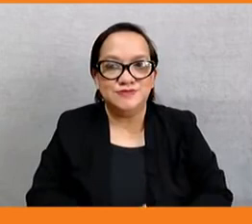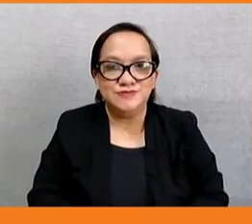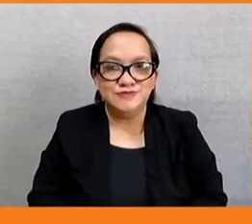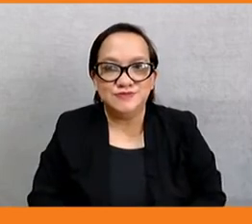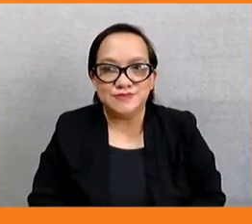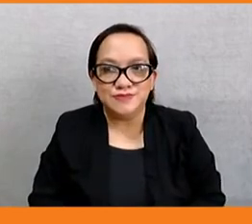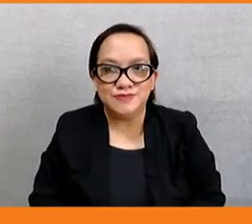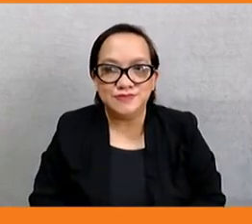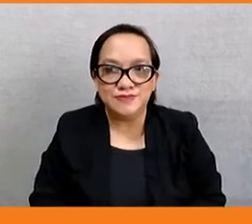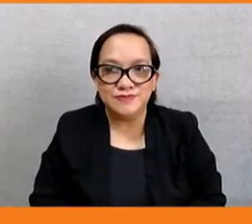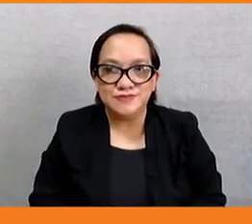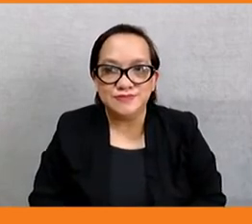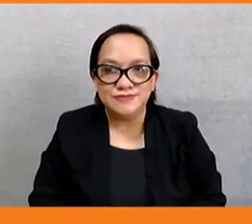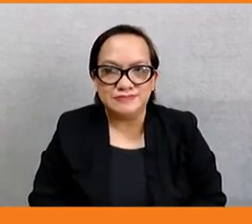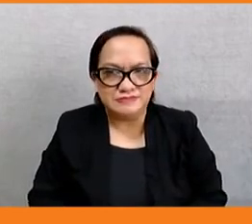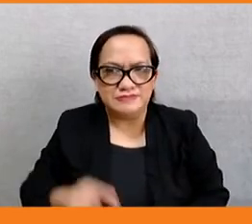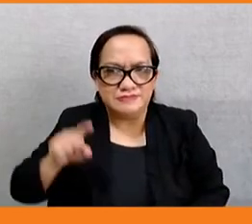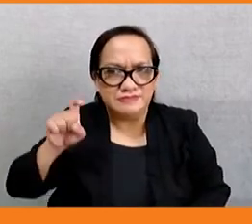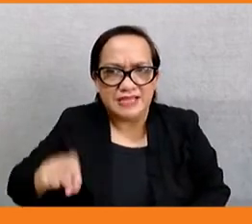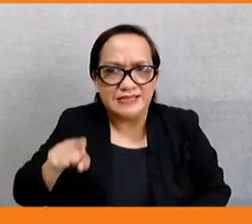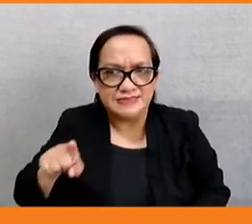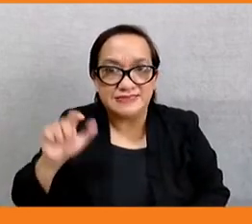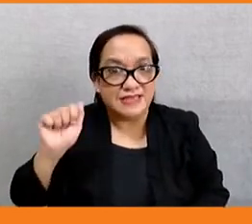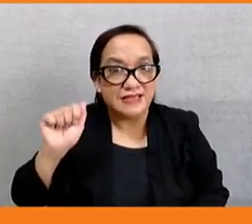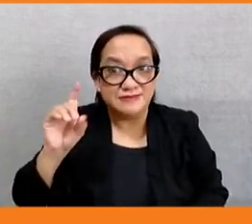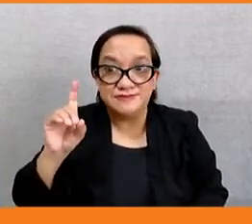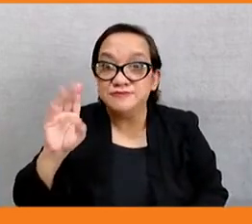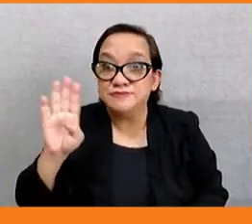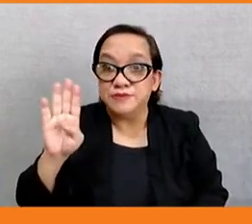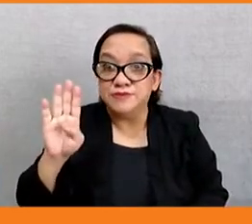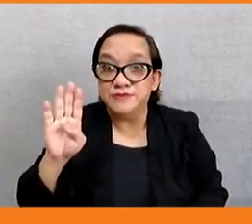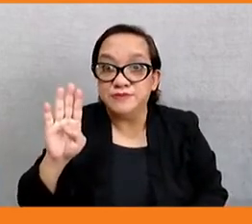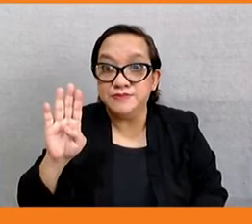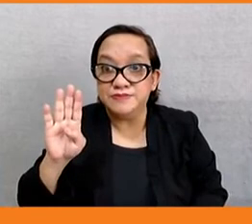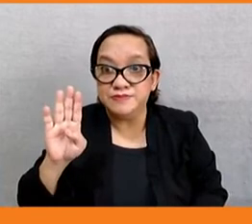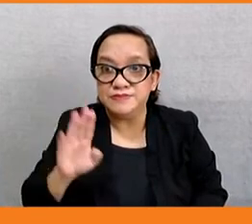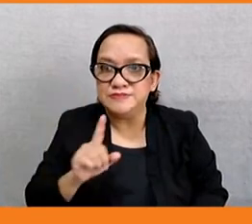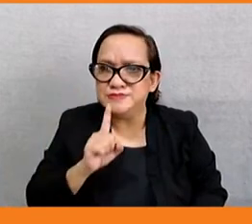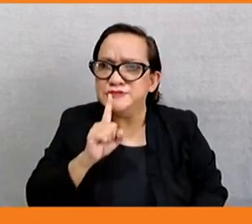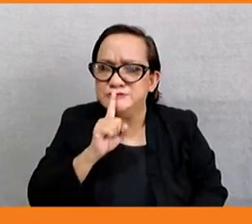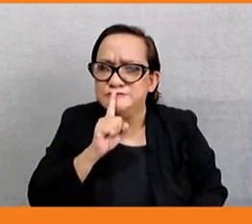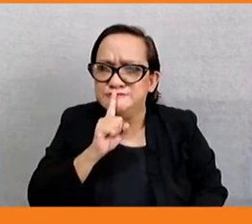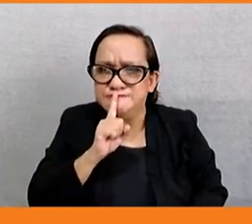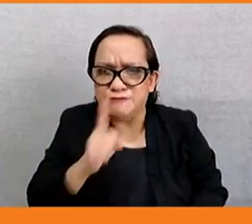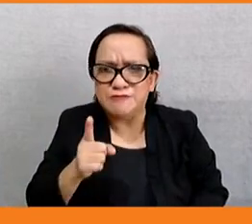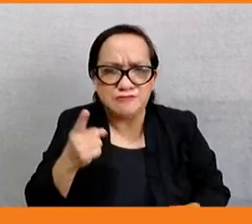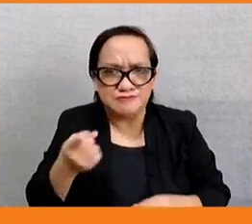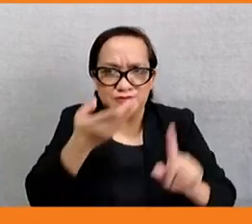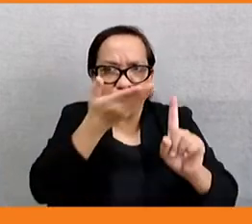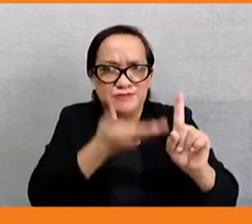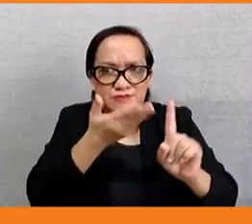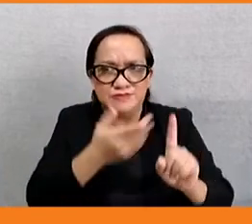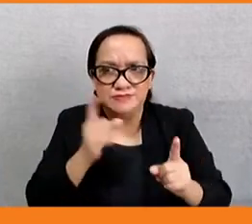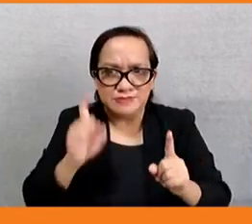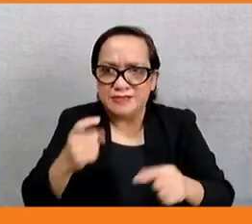In one word, ADB, along with other MDBs, is playing a very important role in providing greater net